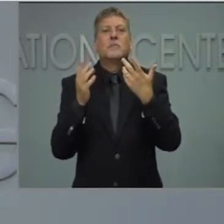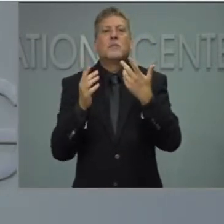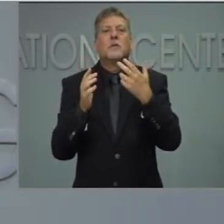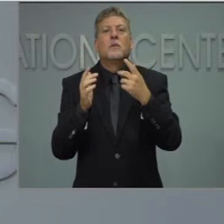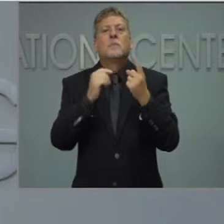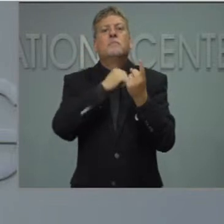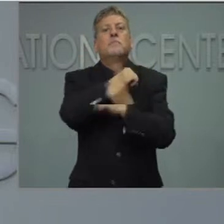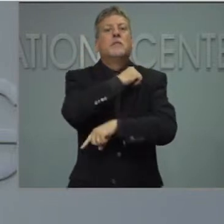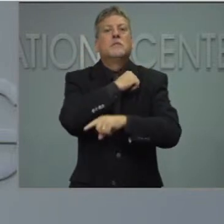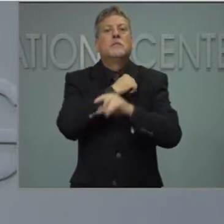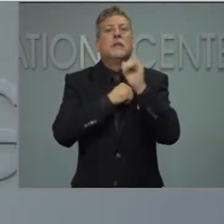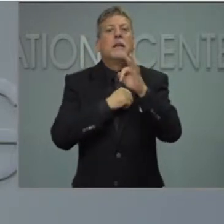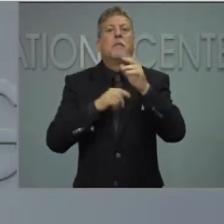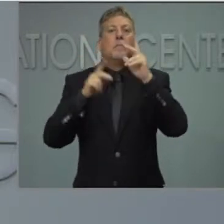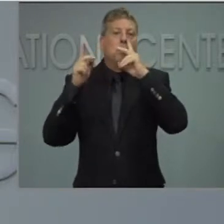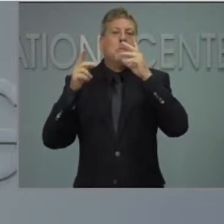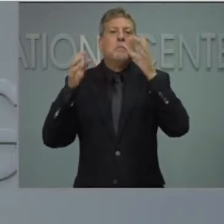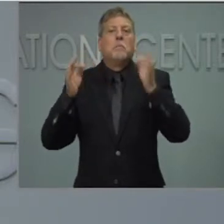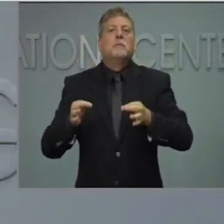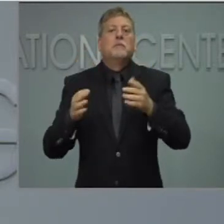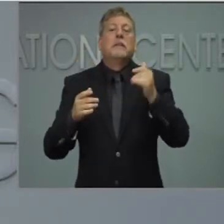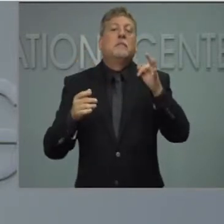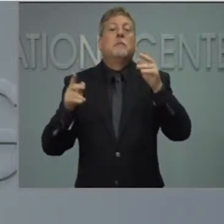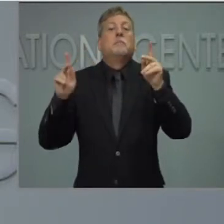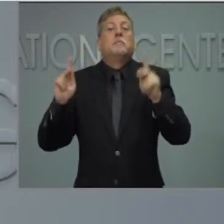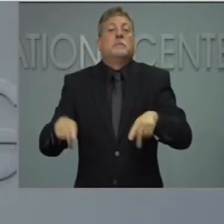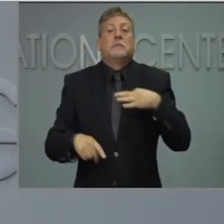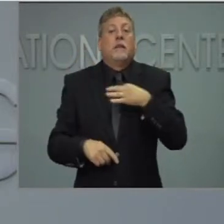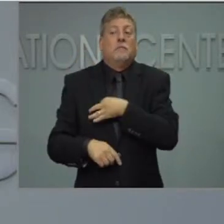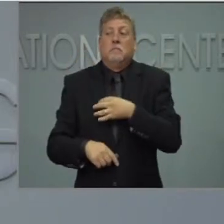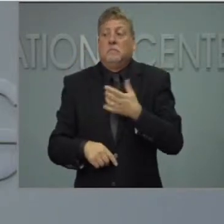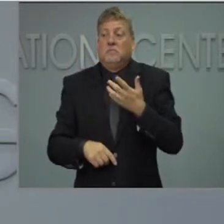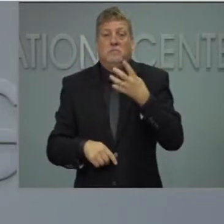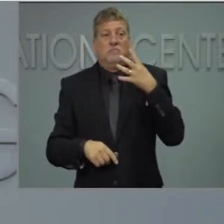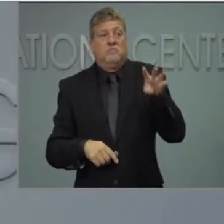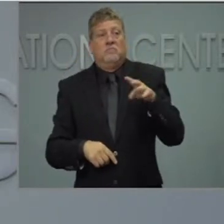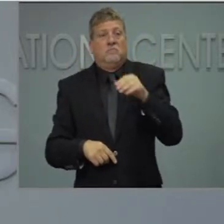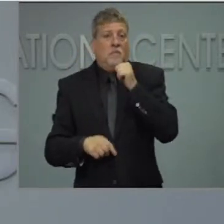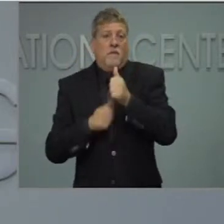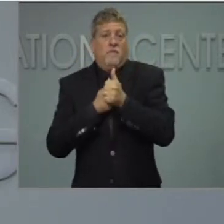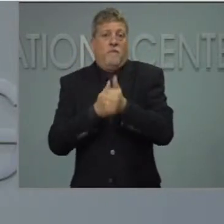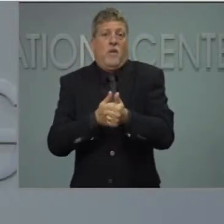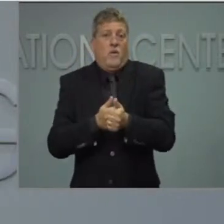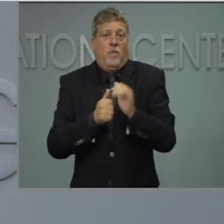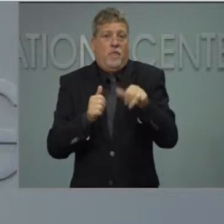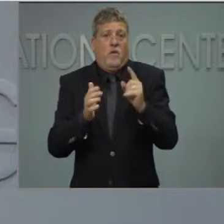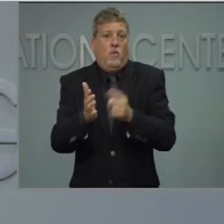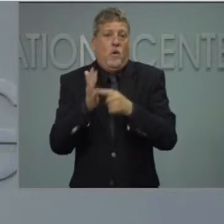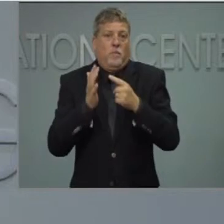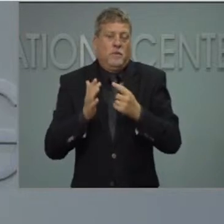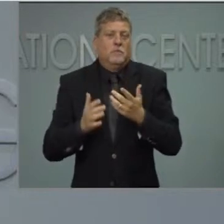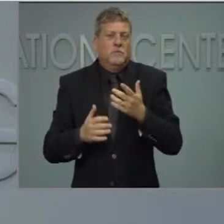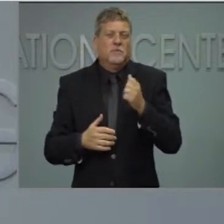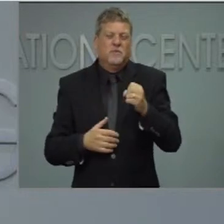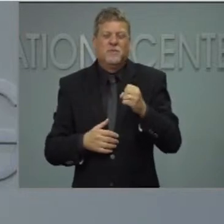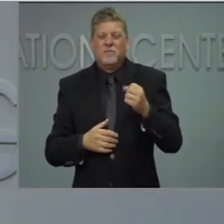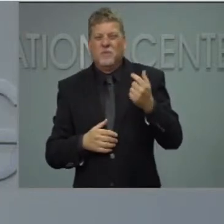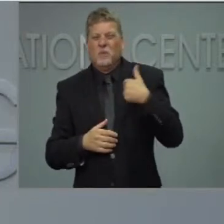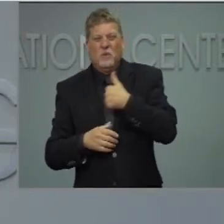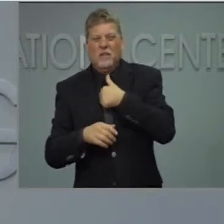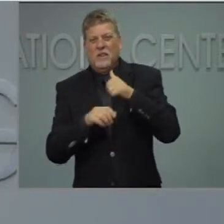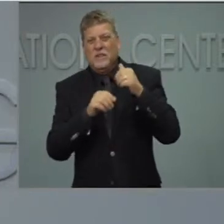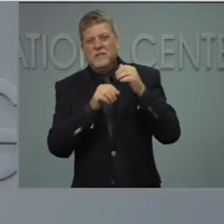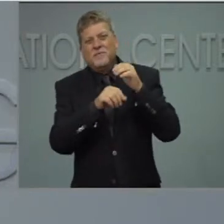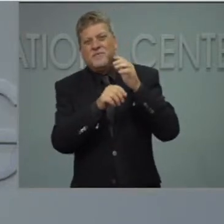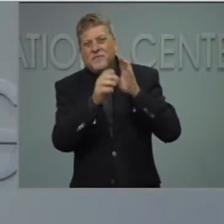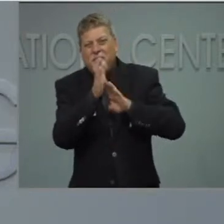not going to get tested and not going to wear masks. And we want to be together on that, so we're still working